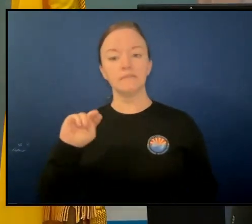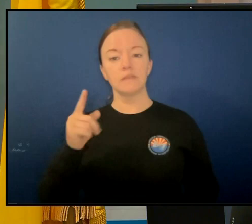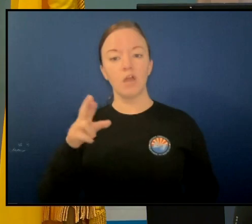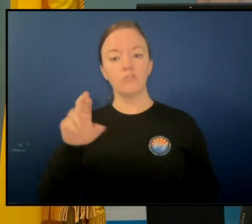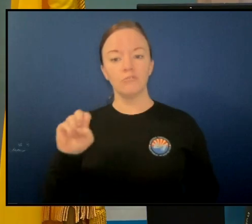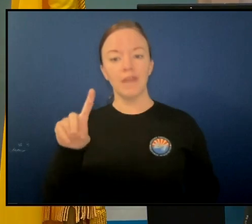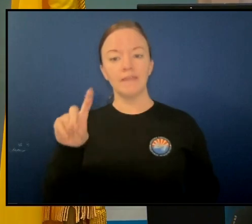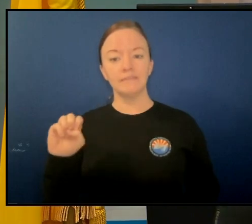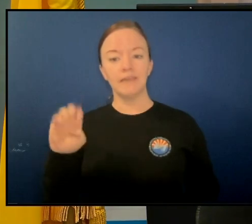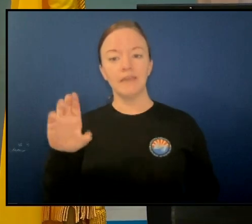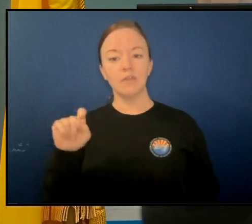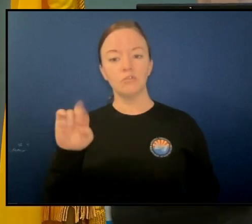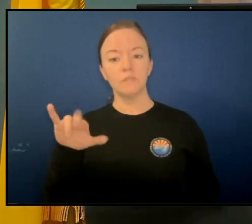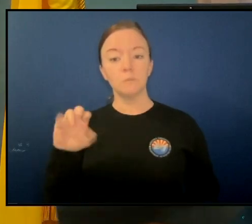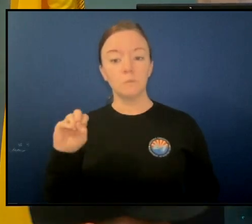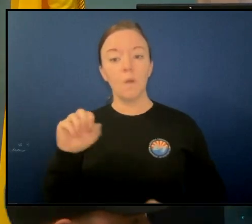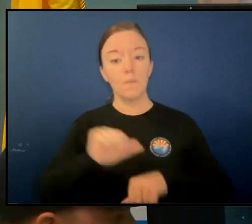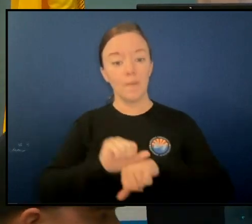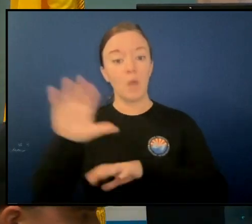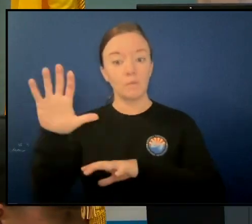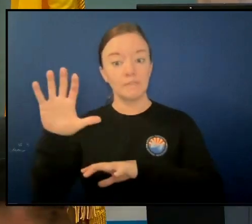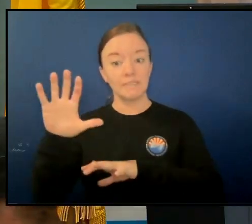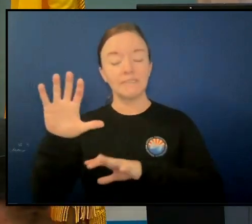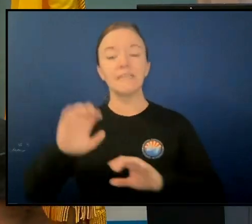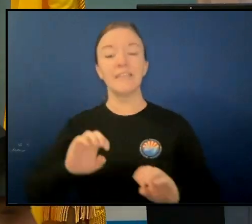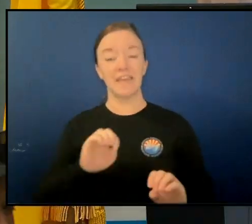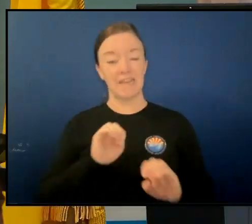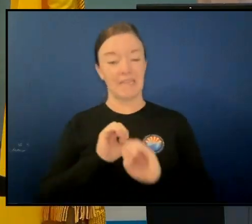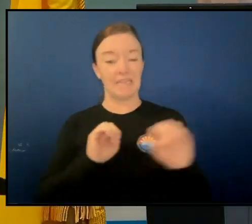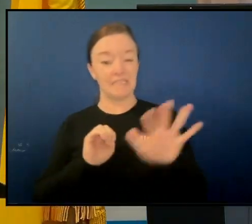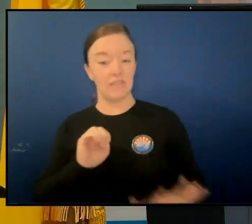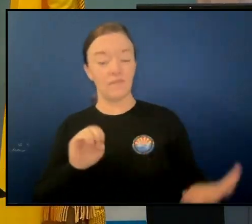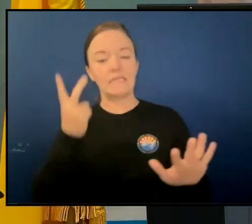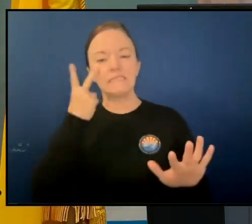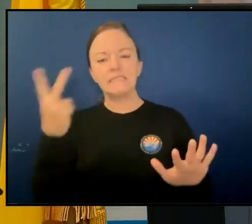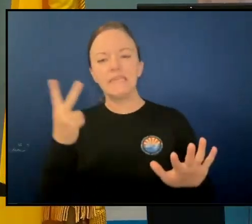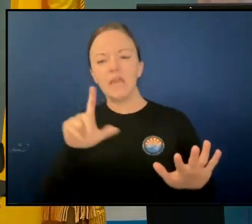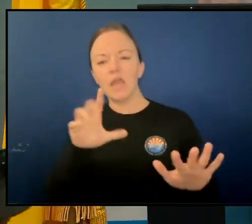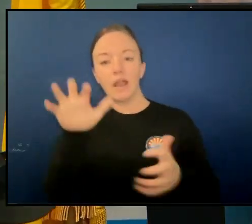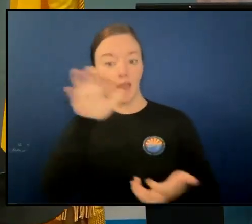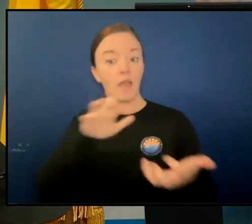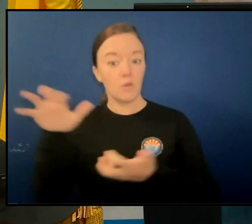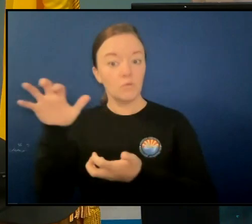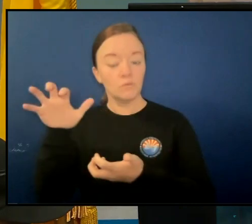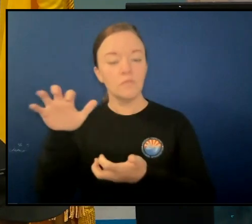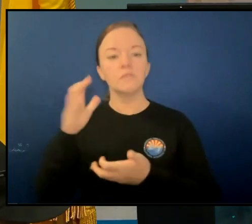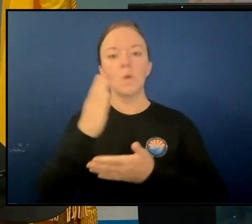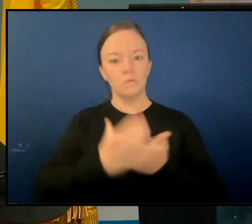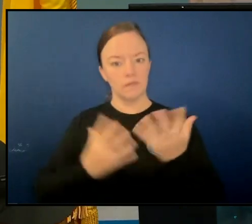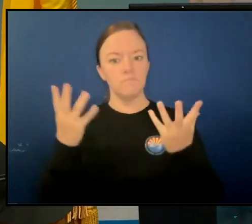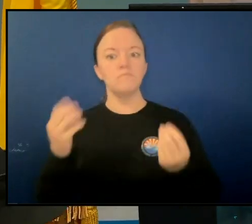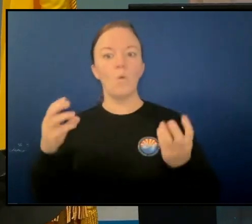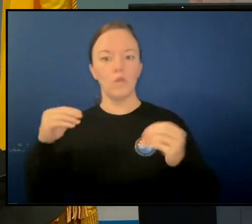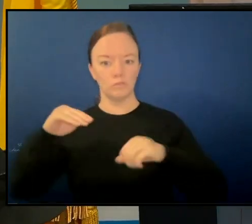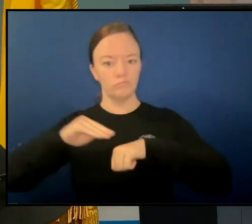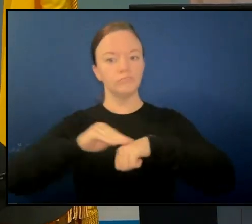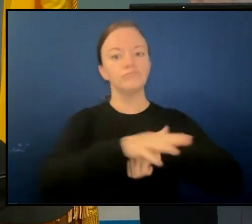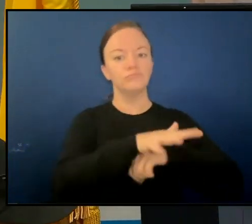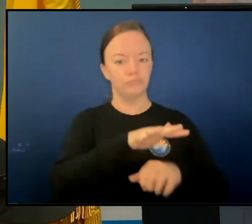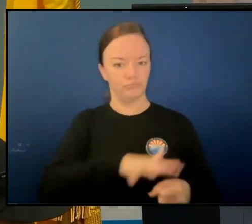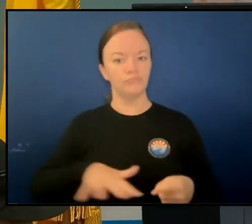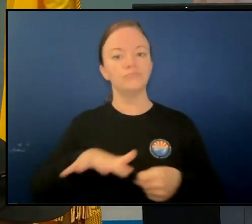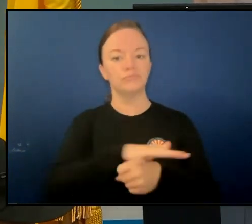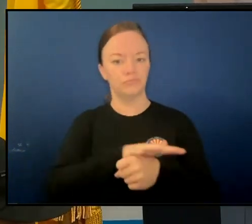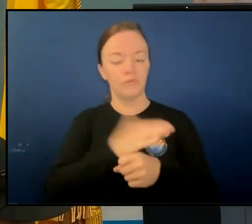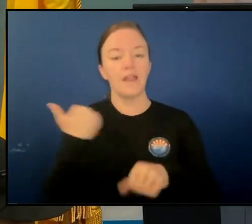to the east of it, you'll notice this area of low clouds hanging around. So some of that moisture worked its way into the area last night, and we're starting to see some of